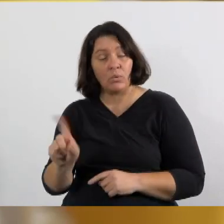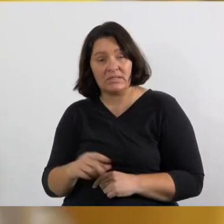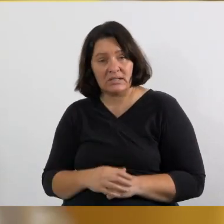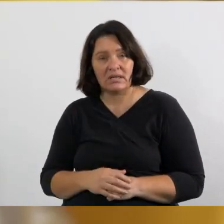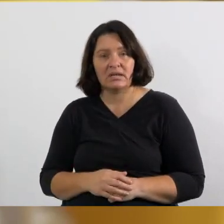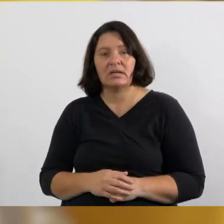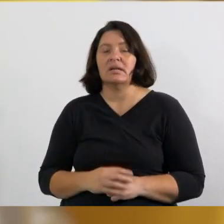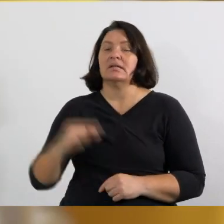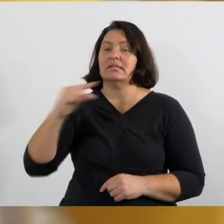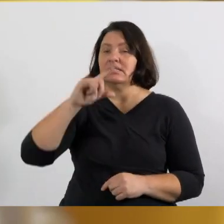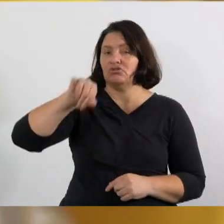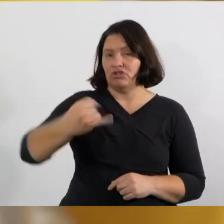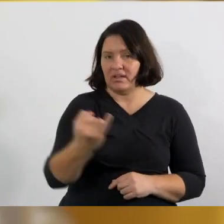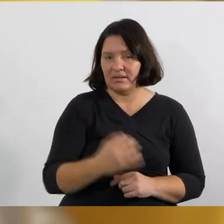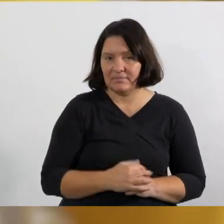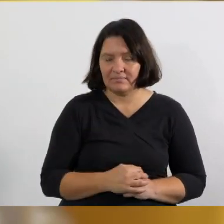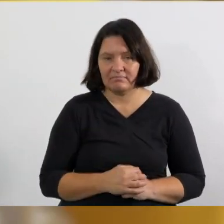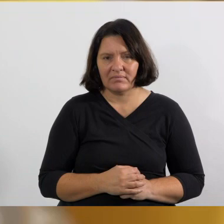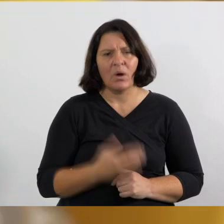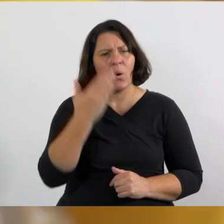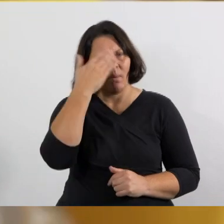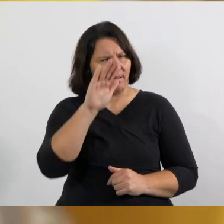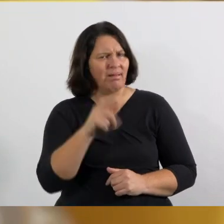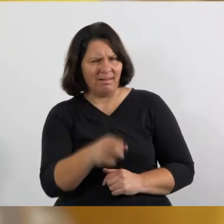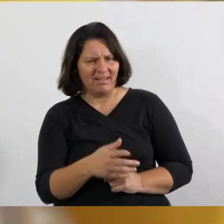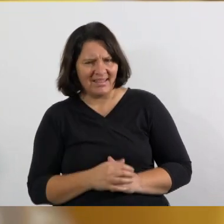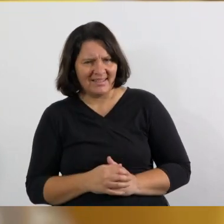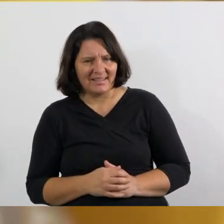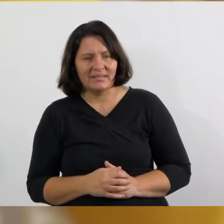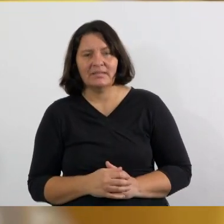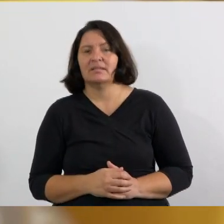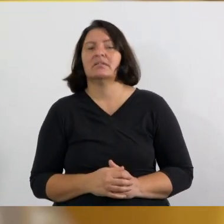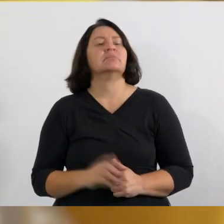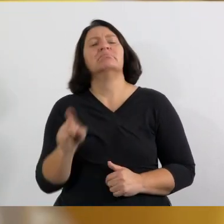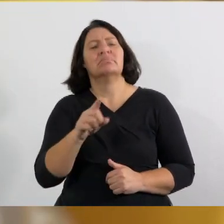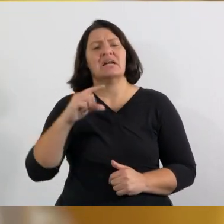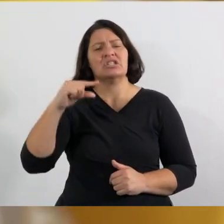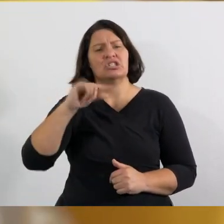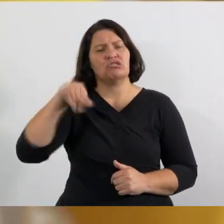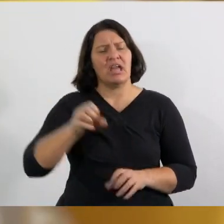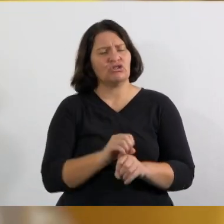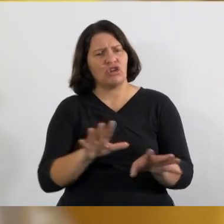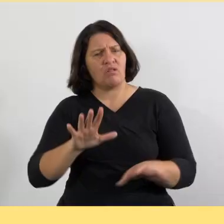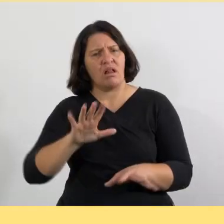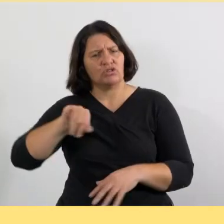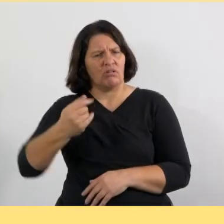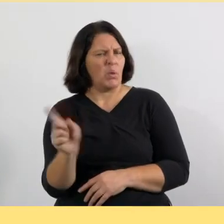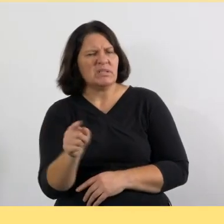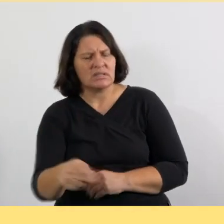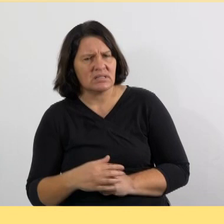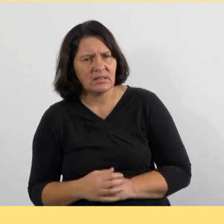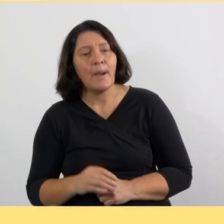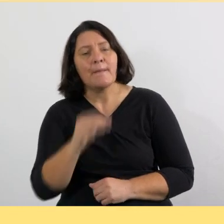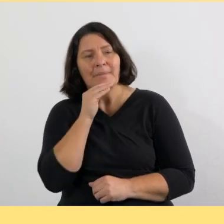at the general journal. Most of you know it as the GJ. What is this GJ?